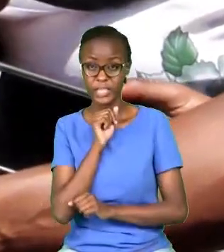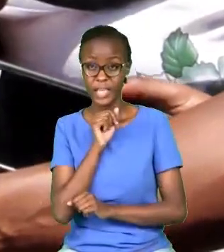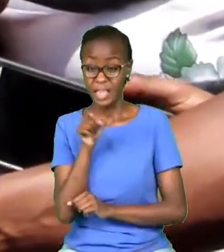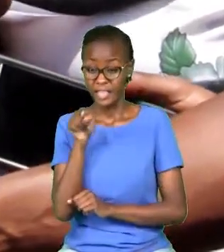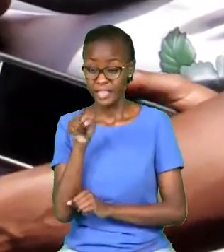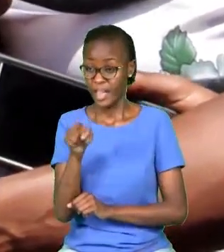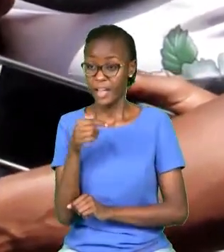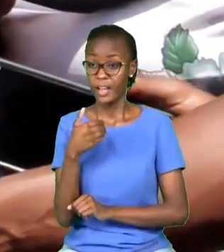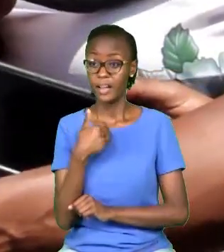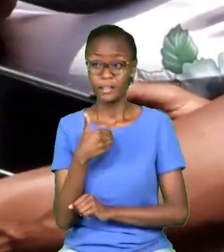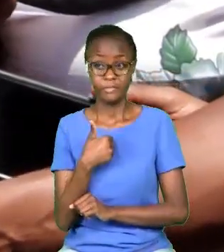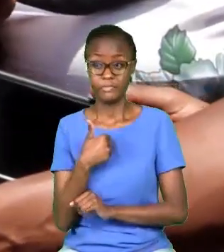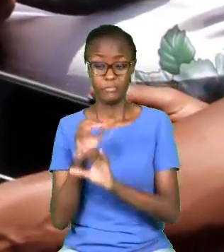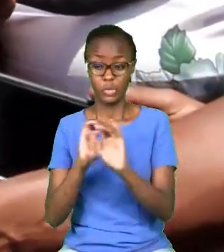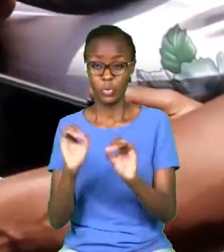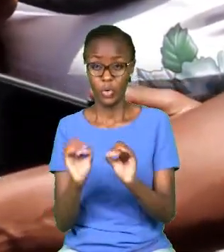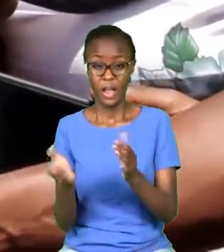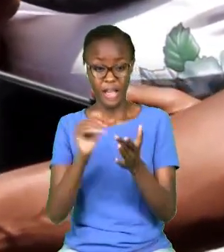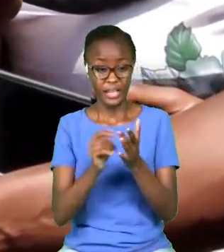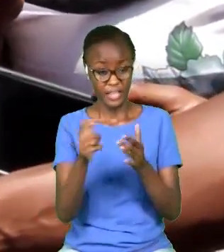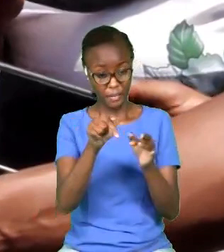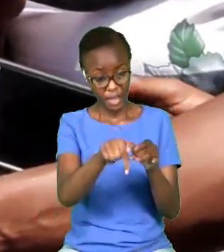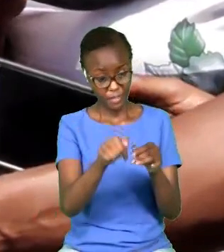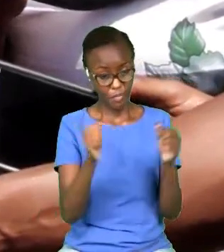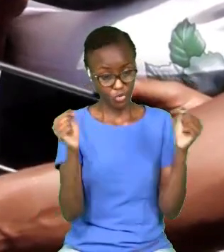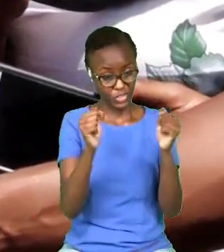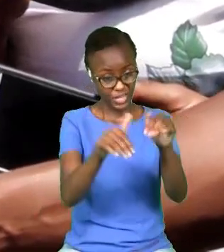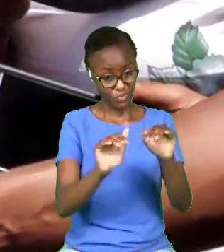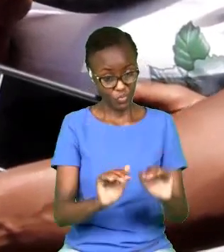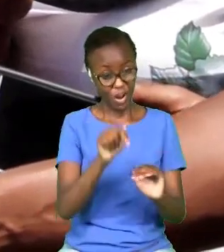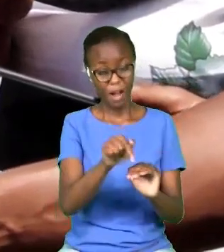mtu yote kama yeye, tukakuja mochari hapa city mochari, hatuko mpata.